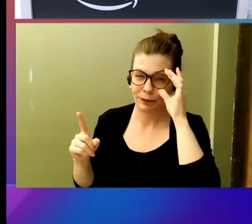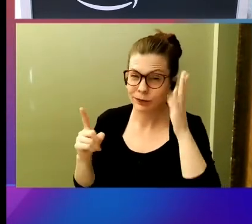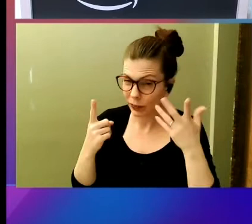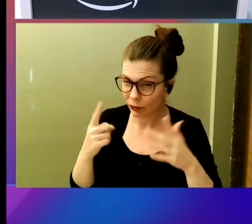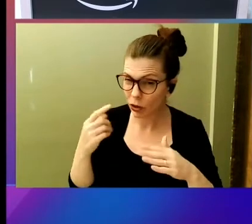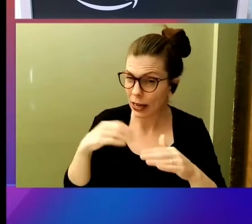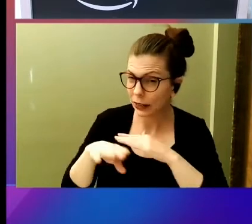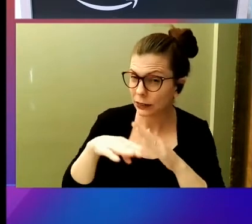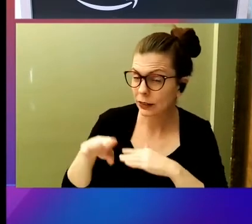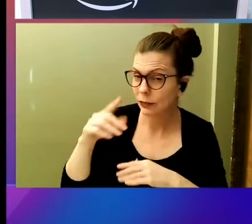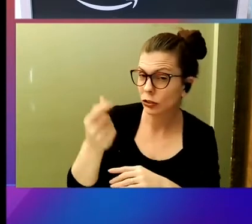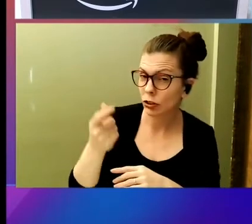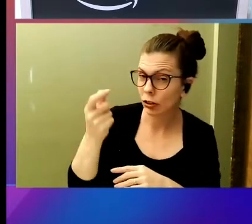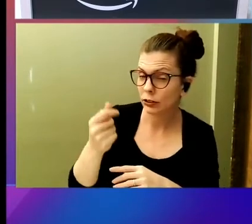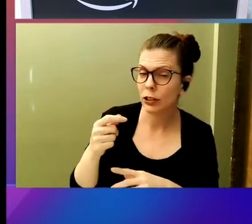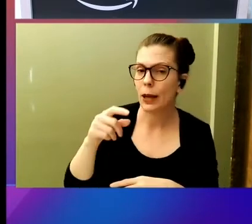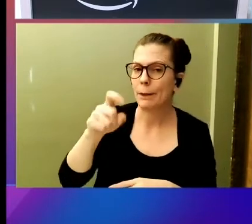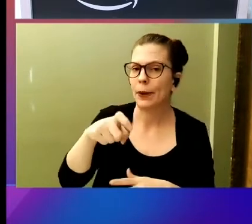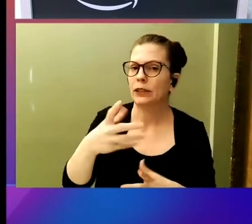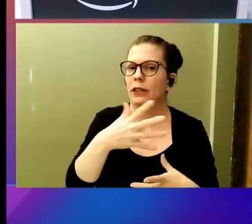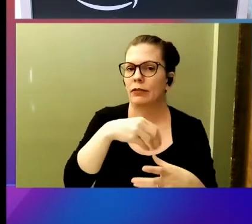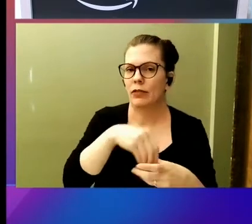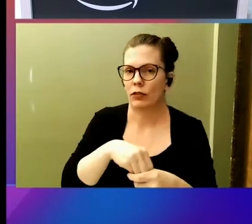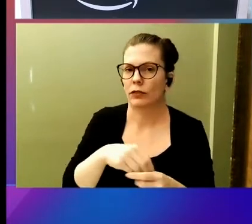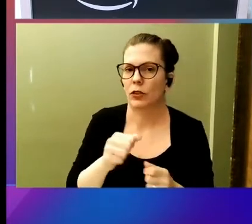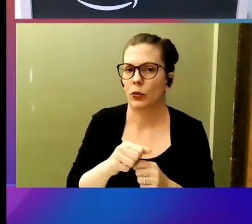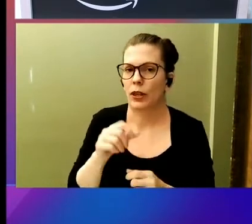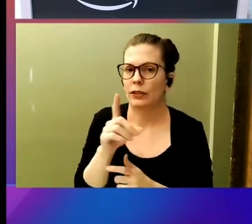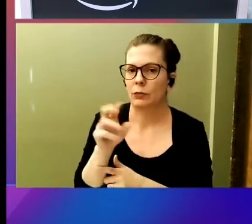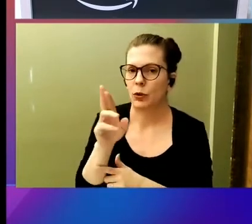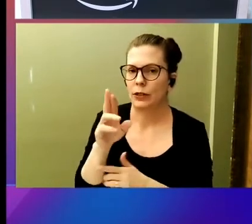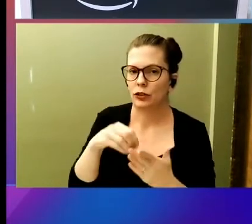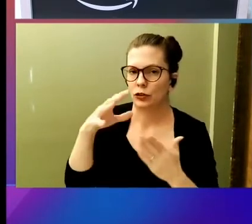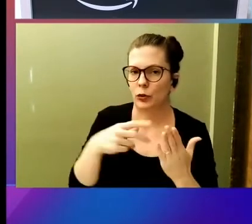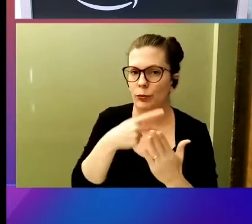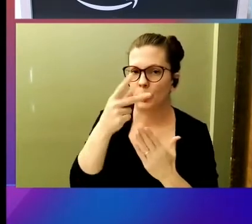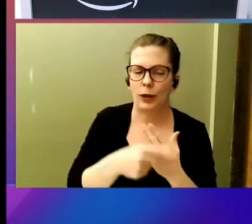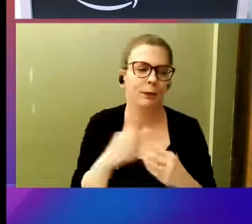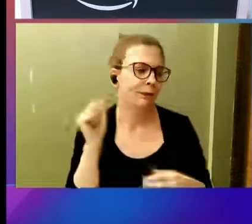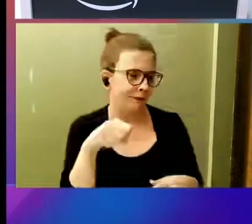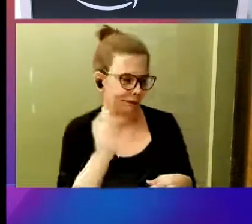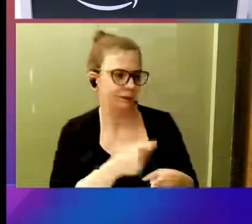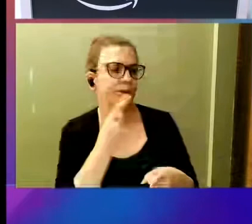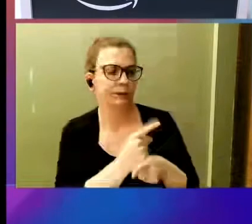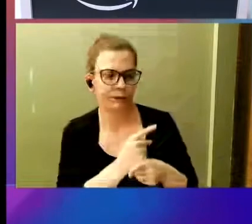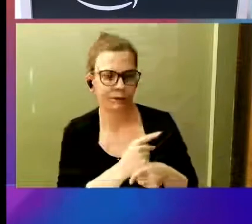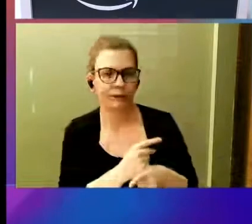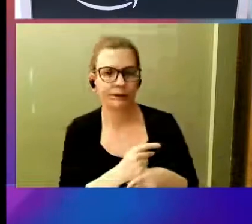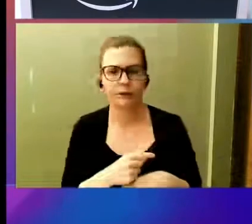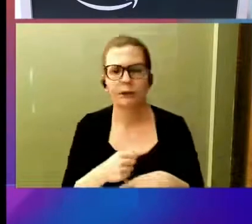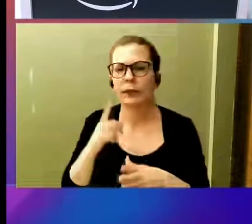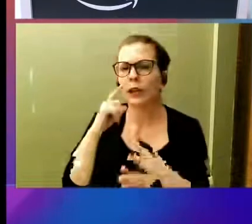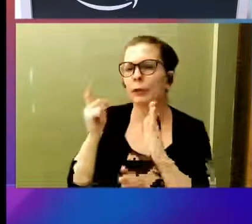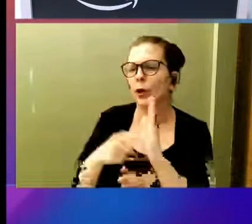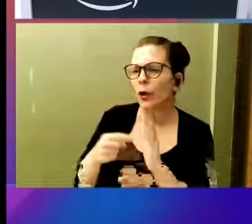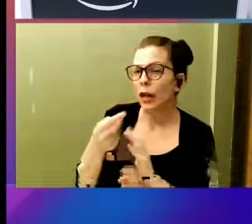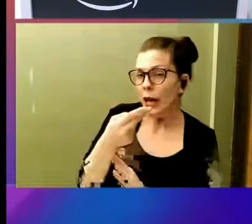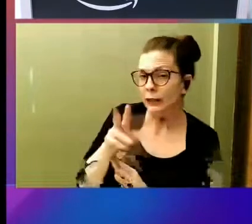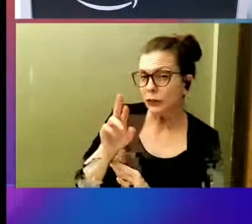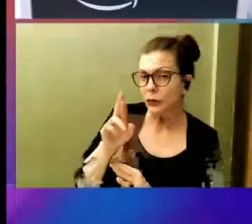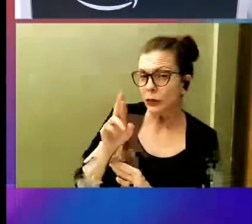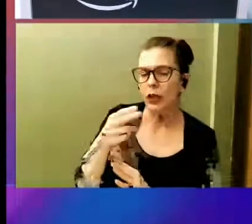you have to participate in DeepRacer student program. Exactly. Yeah. I'm noticing high school, university, or community